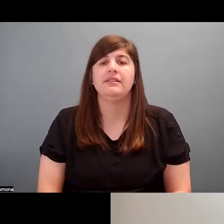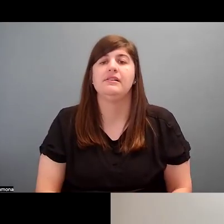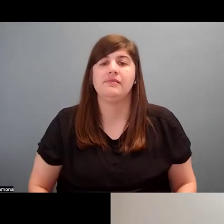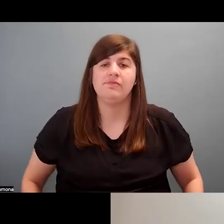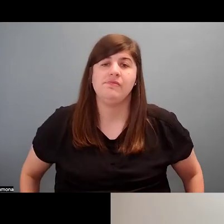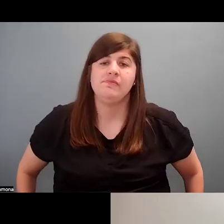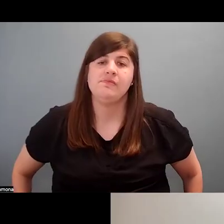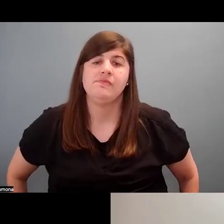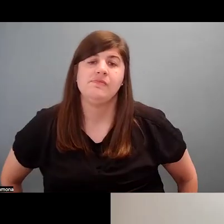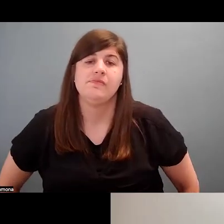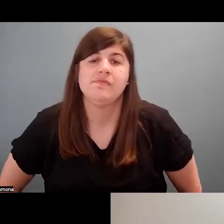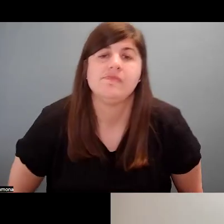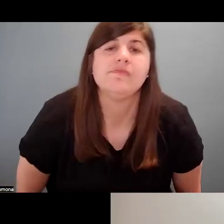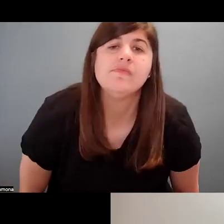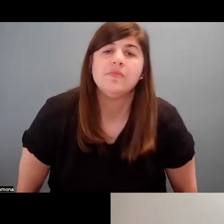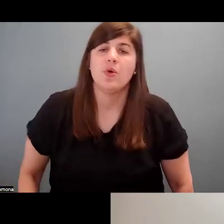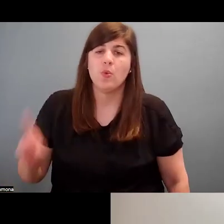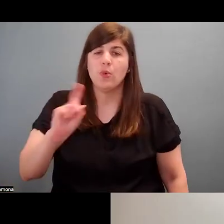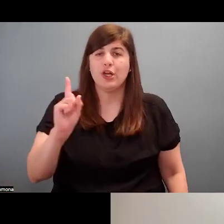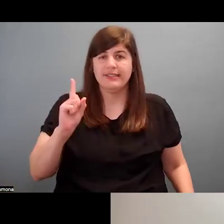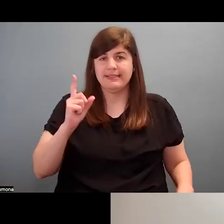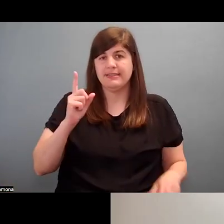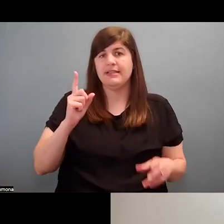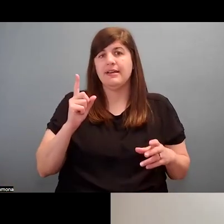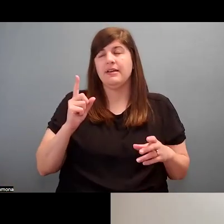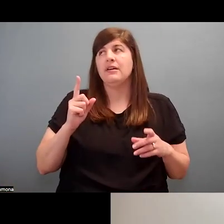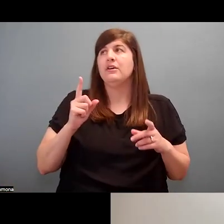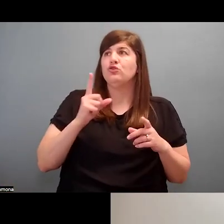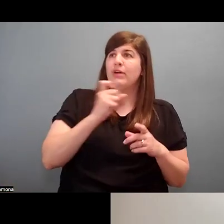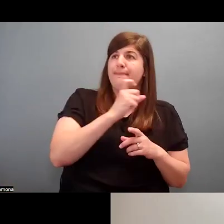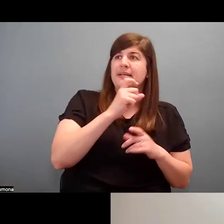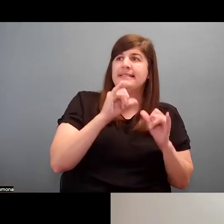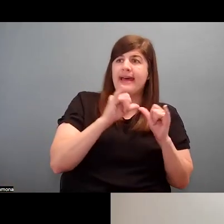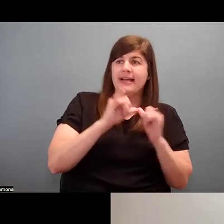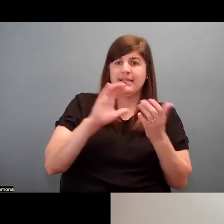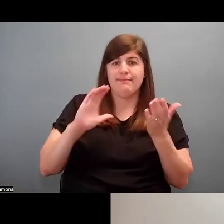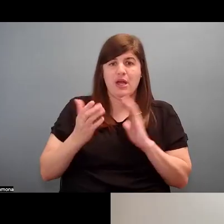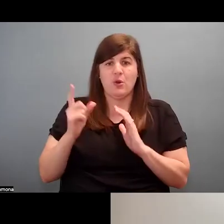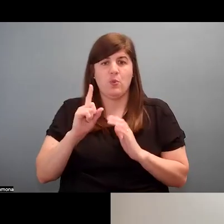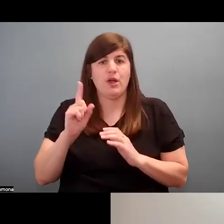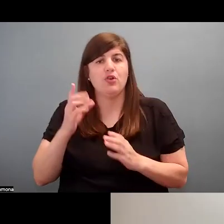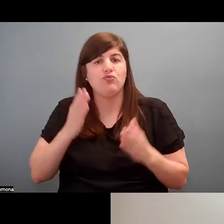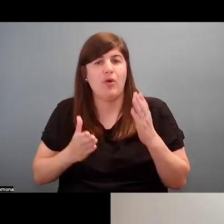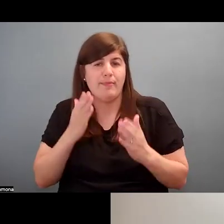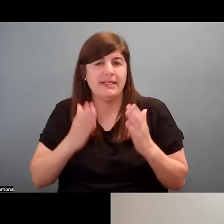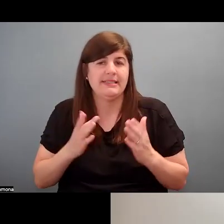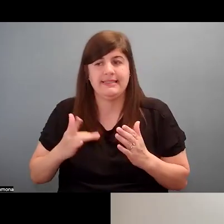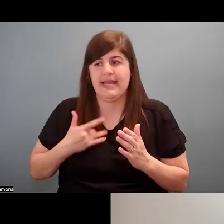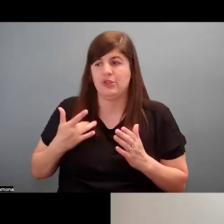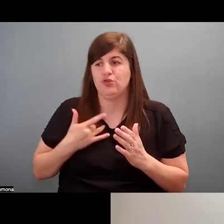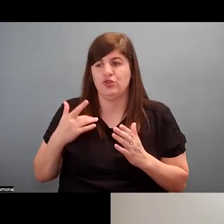Okay. Where is the placement of a shrimp size and how does that compare to where like the robot's sensors